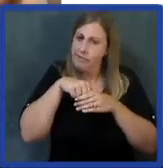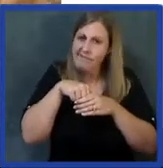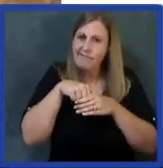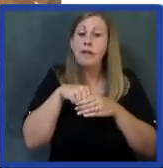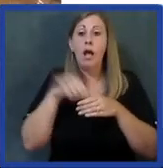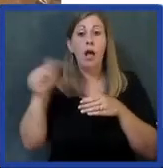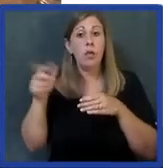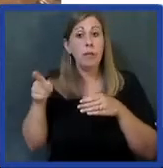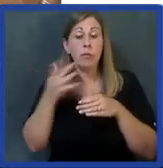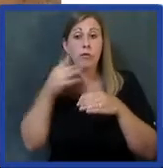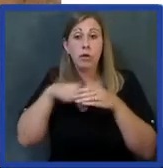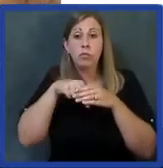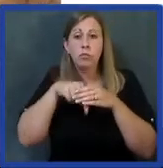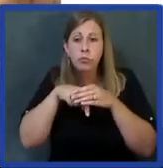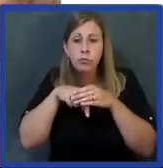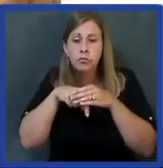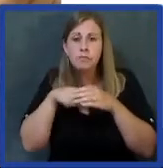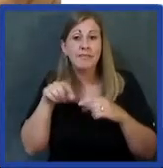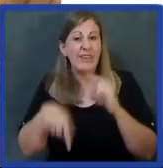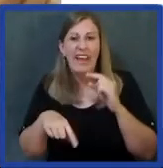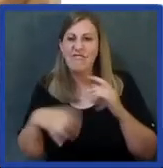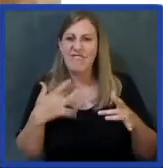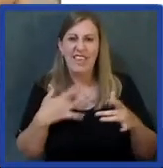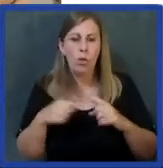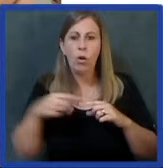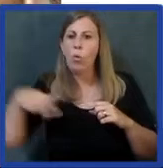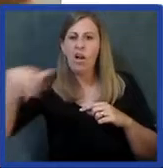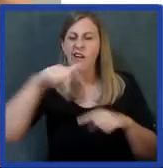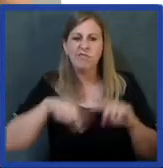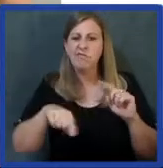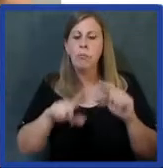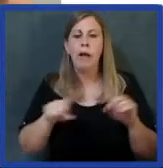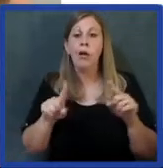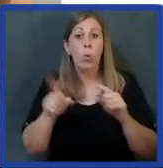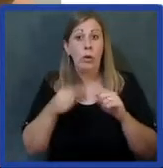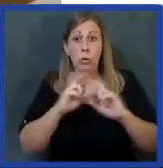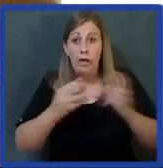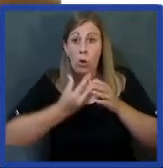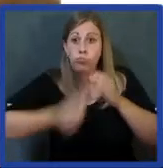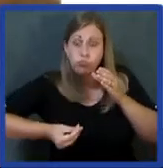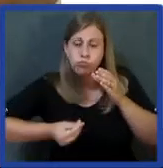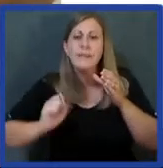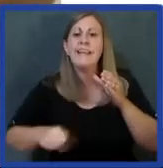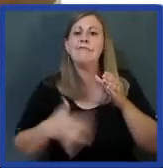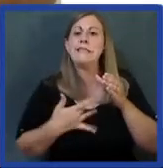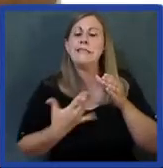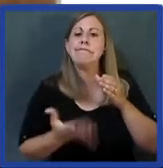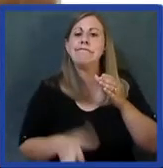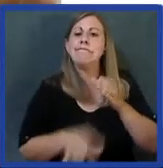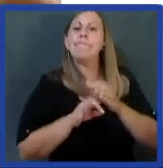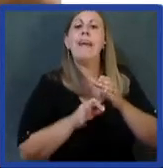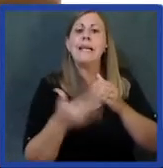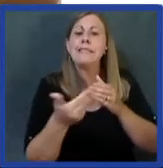can't feel it, but it's just easy access when you're ready to take it out. Some people like to have this inserted a little bit higher, and then this is what you're feeling